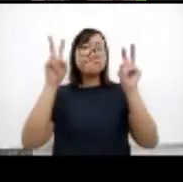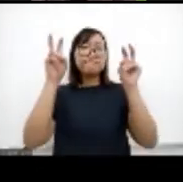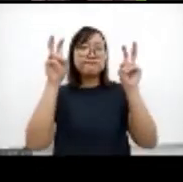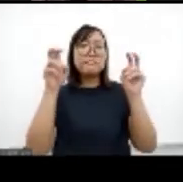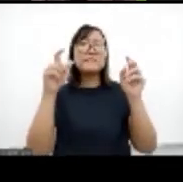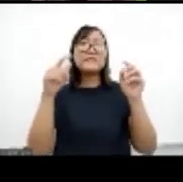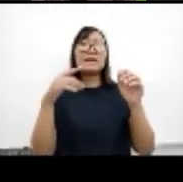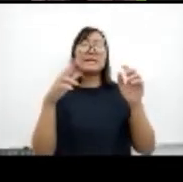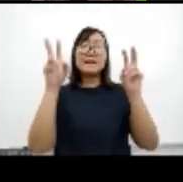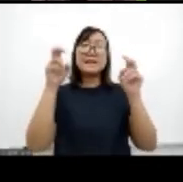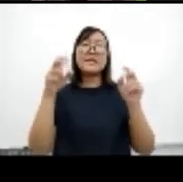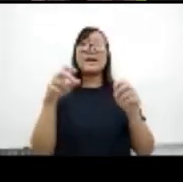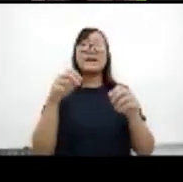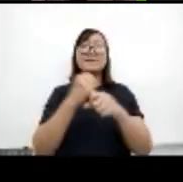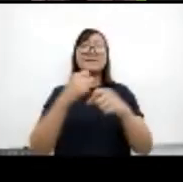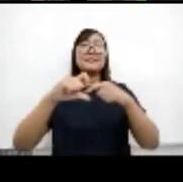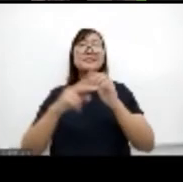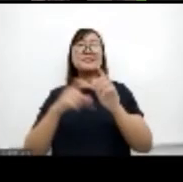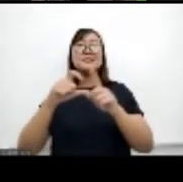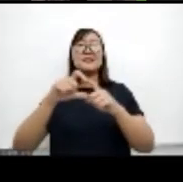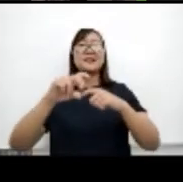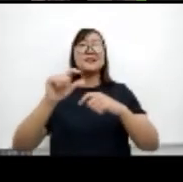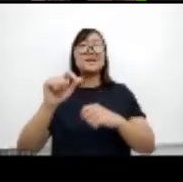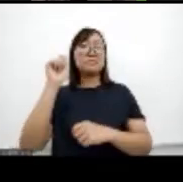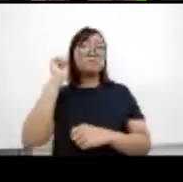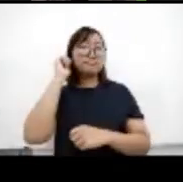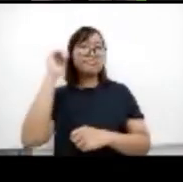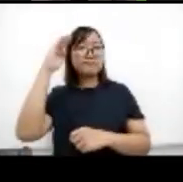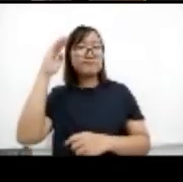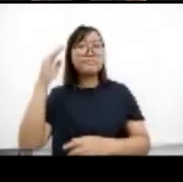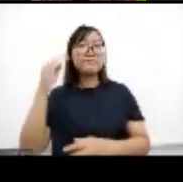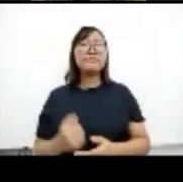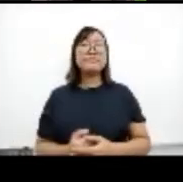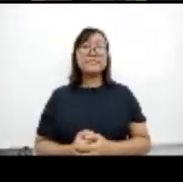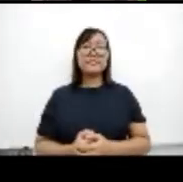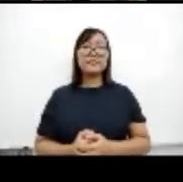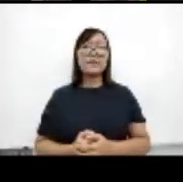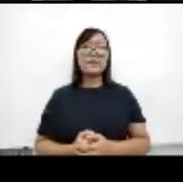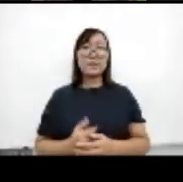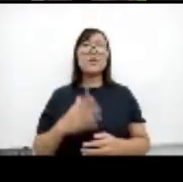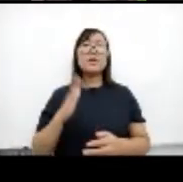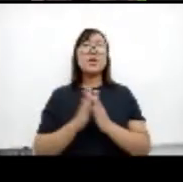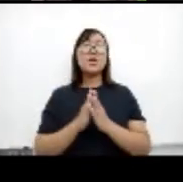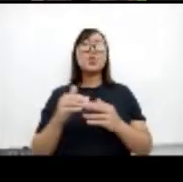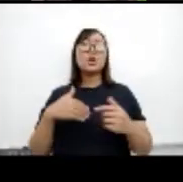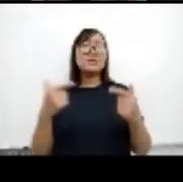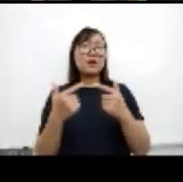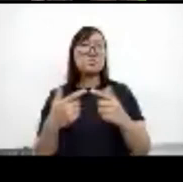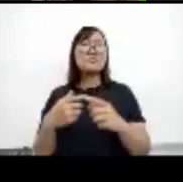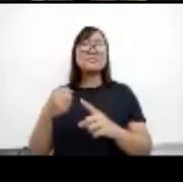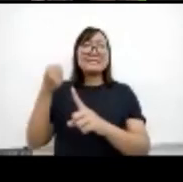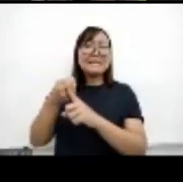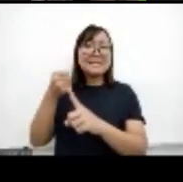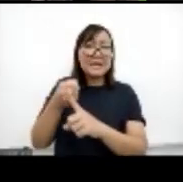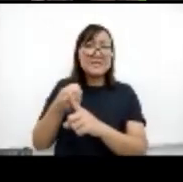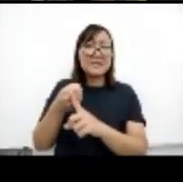and get much he he I am